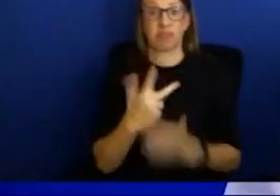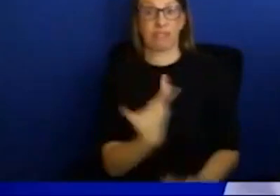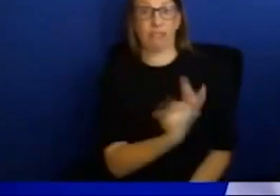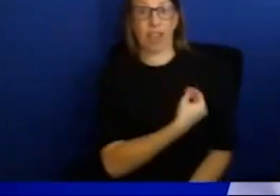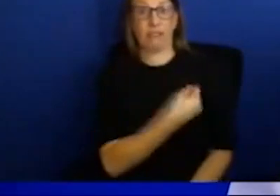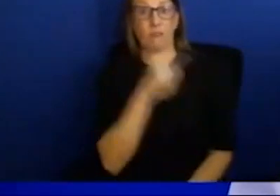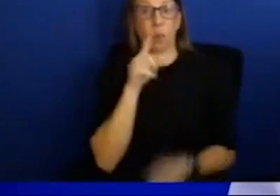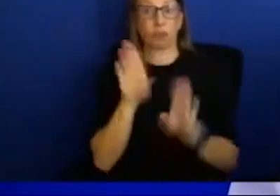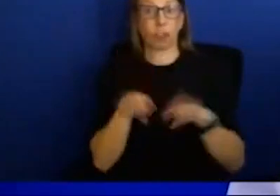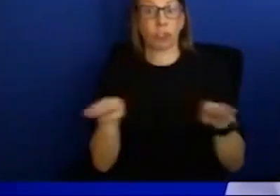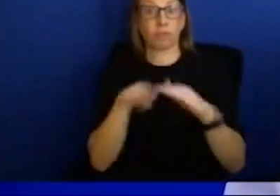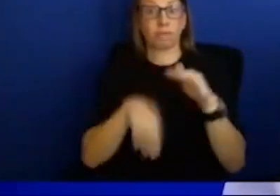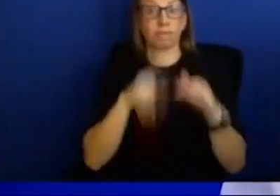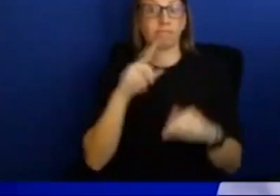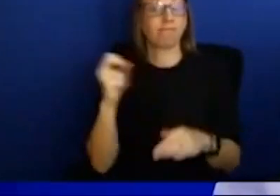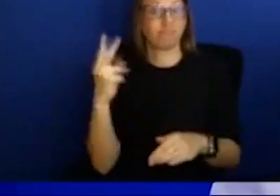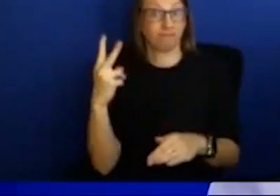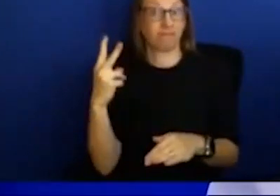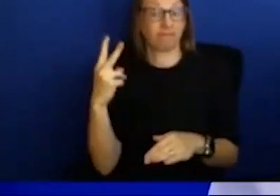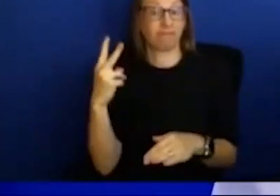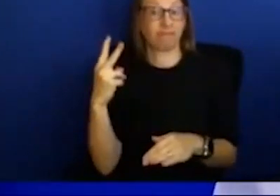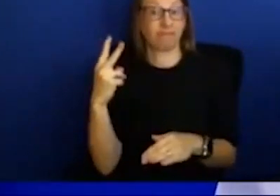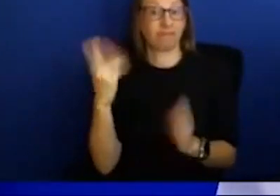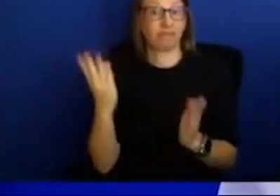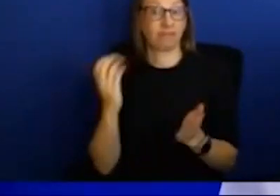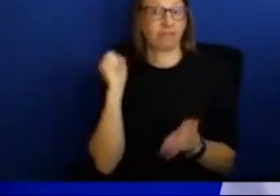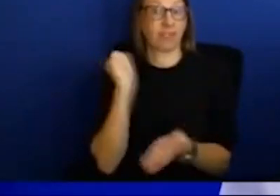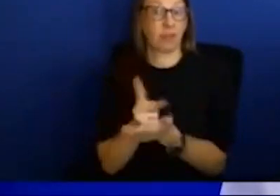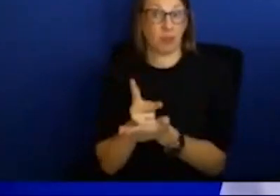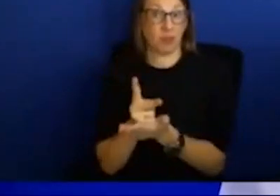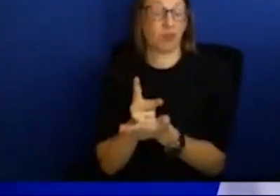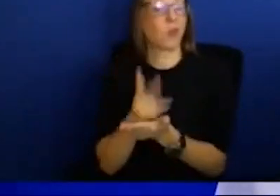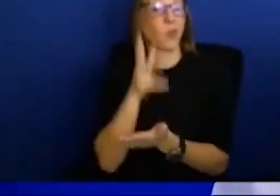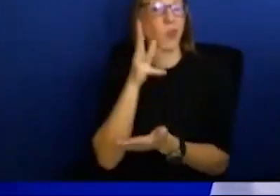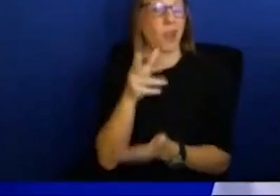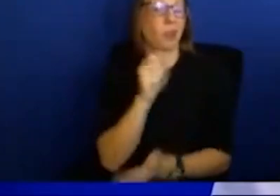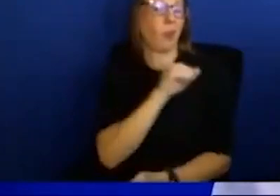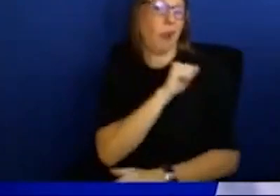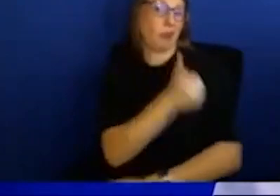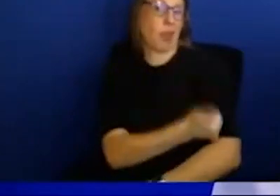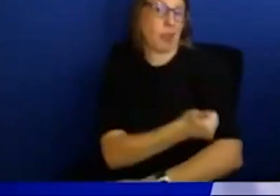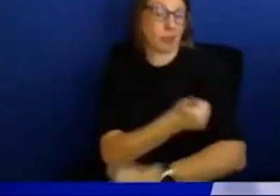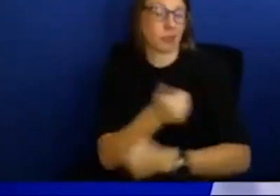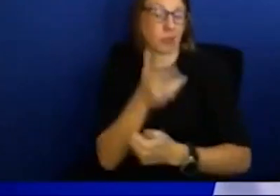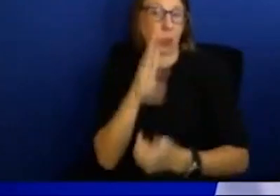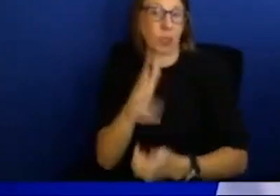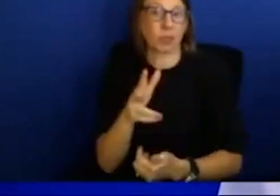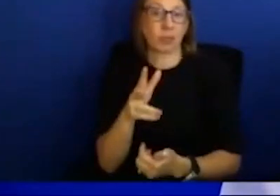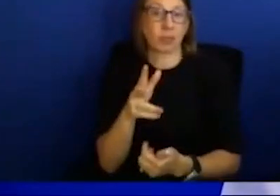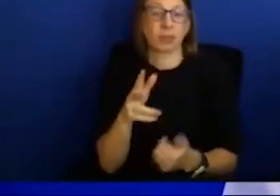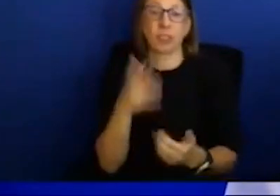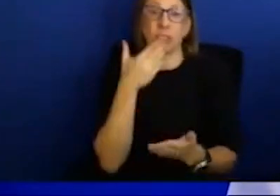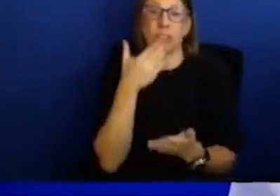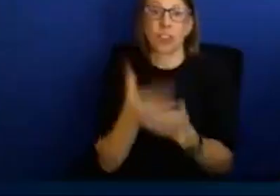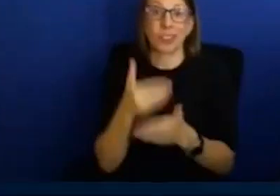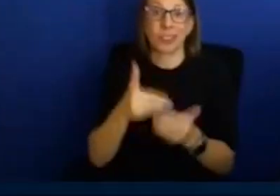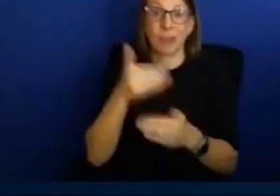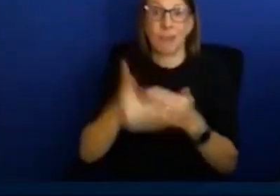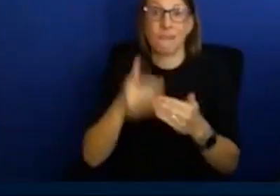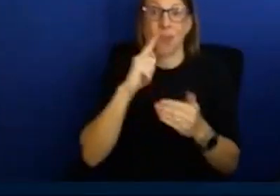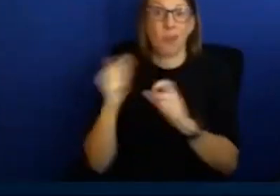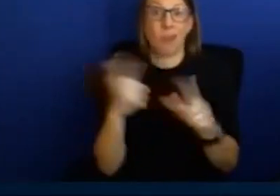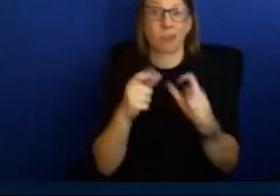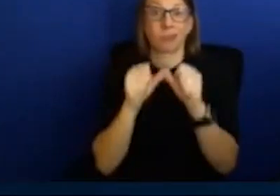under 12 is going to be authorized. And I think that is another great step towards keeping everybody healthy as well. We're going to get to